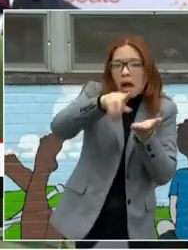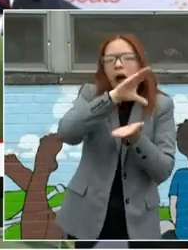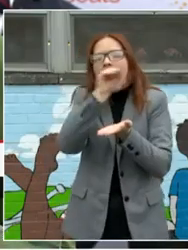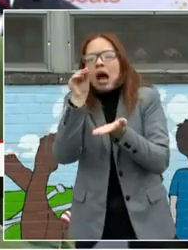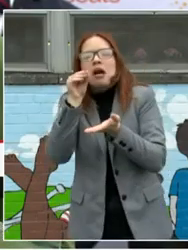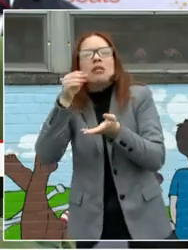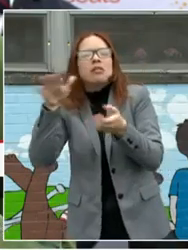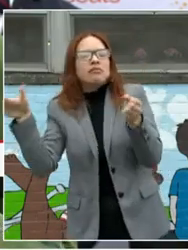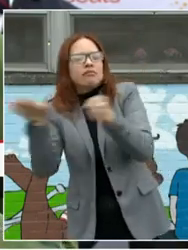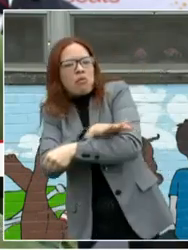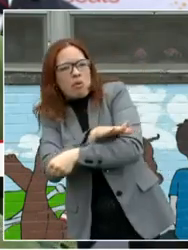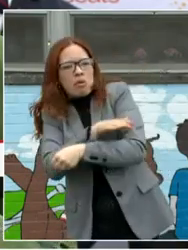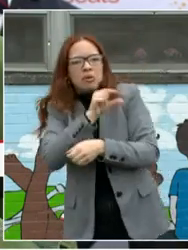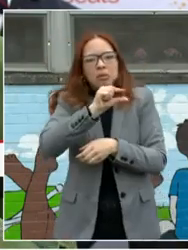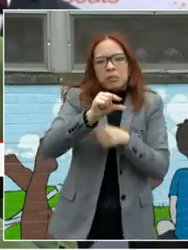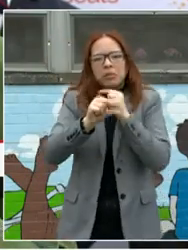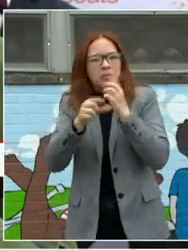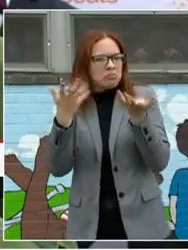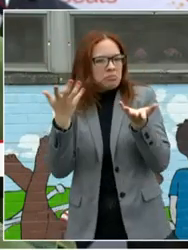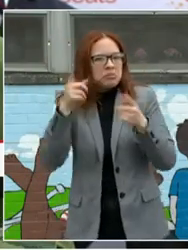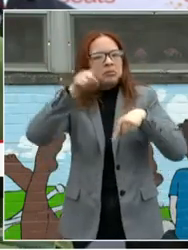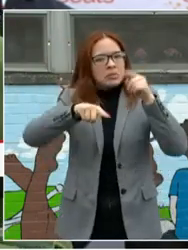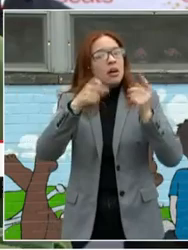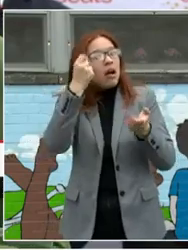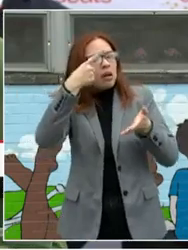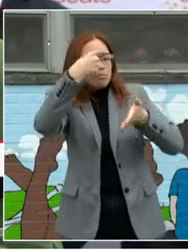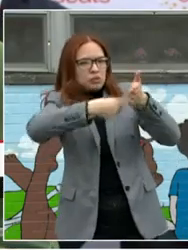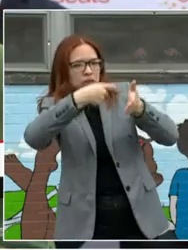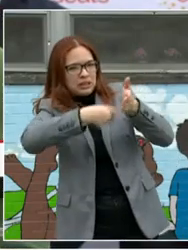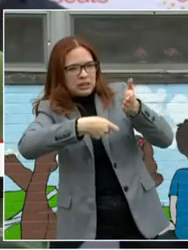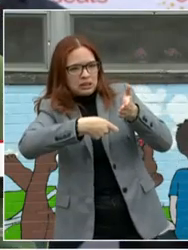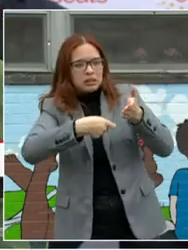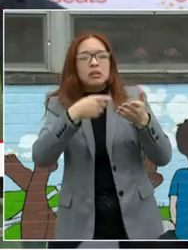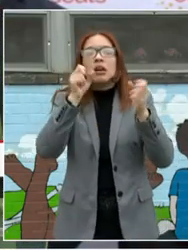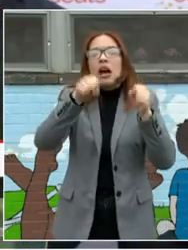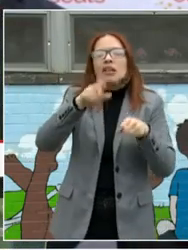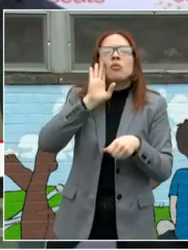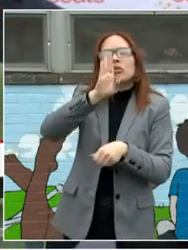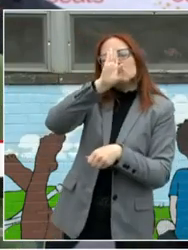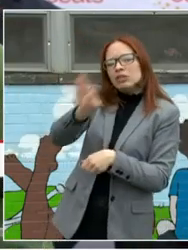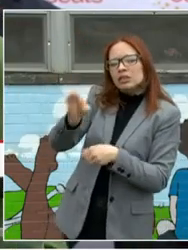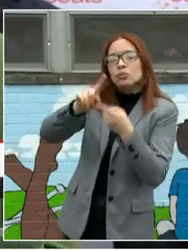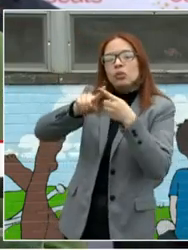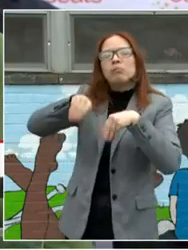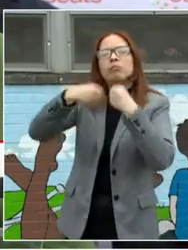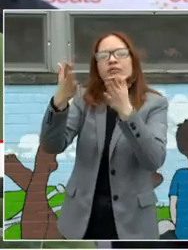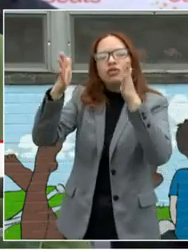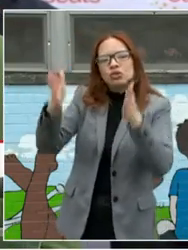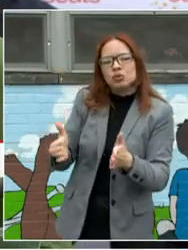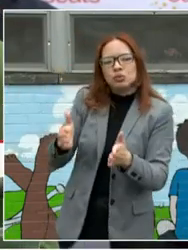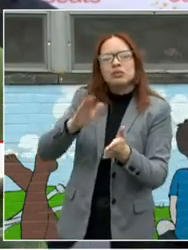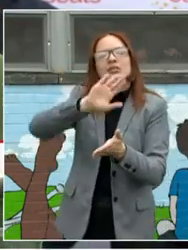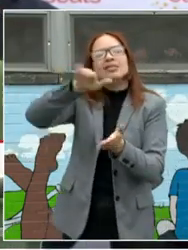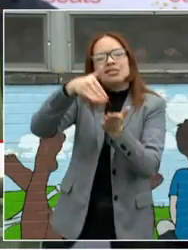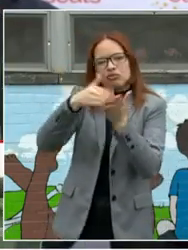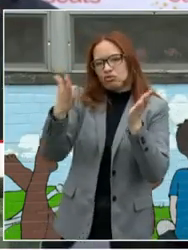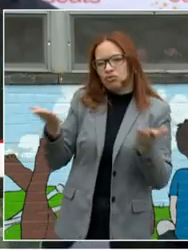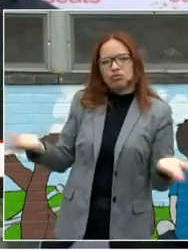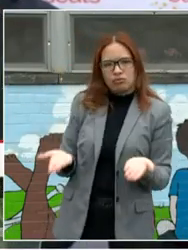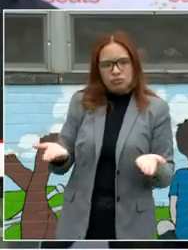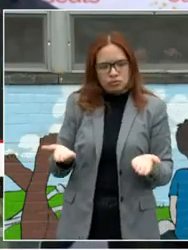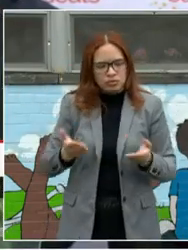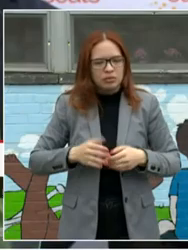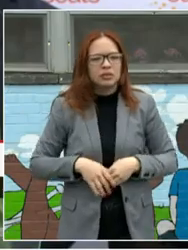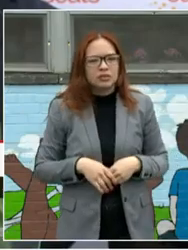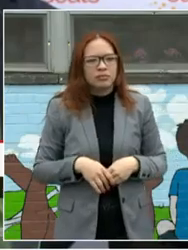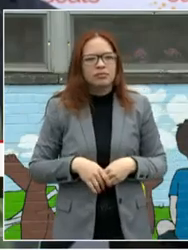care expenses. And those payments go directly to the provider. So what my budget proposal